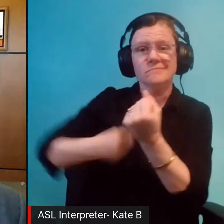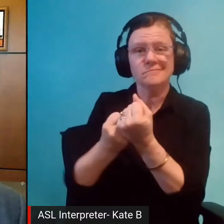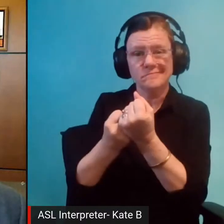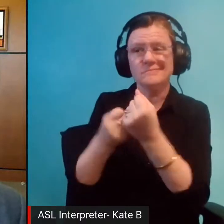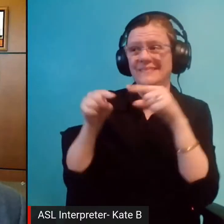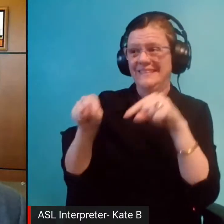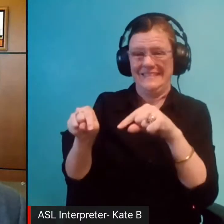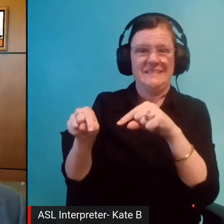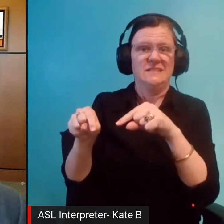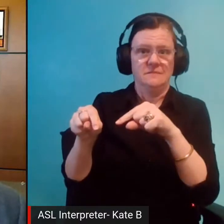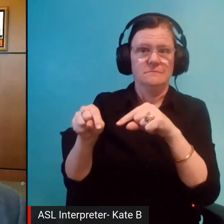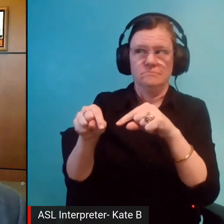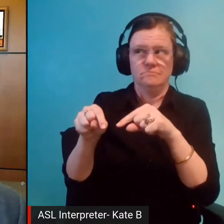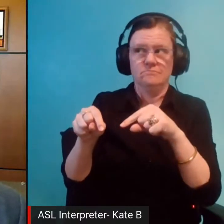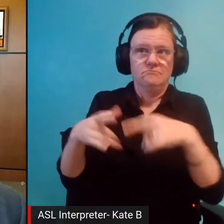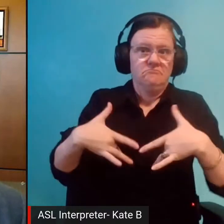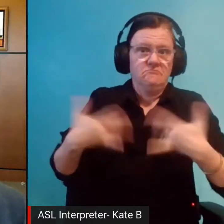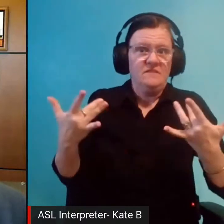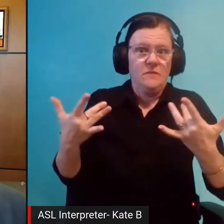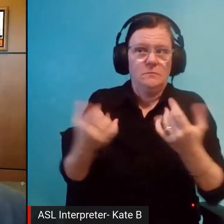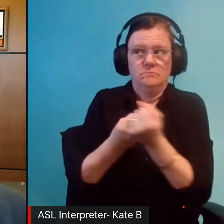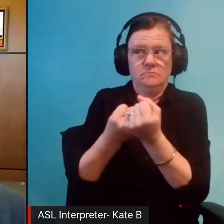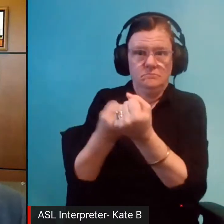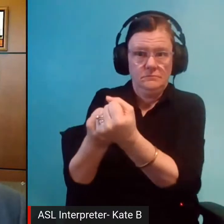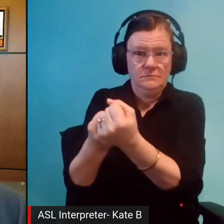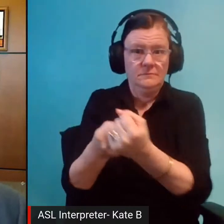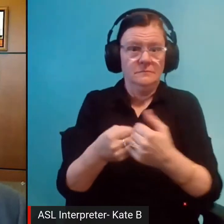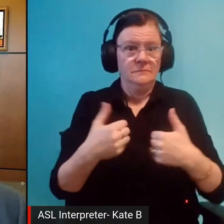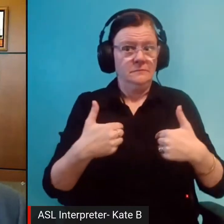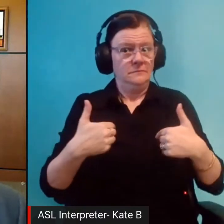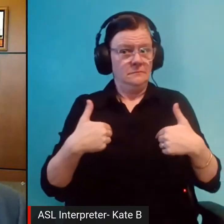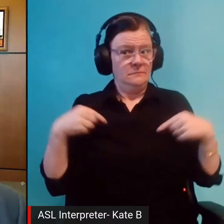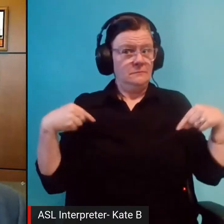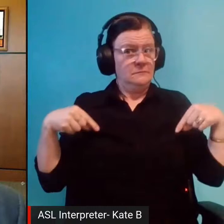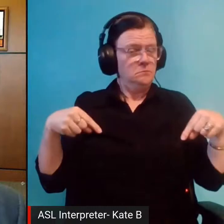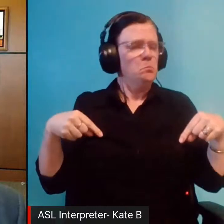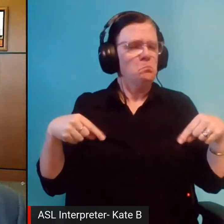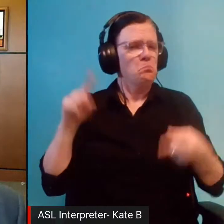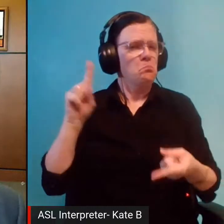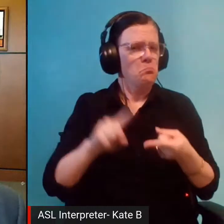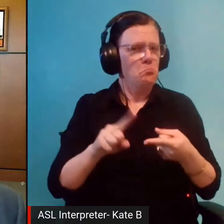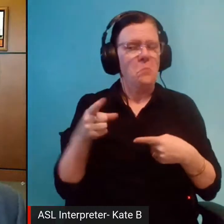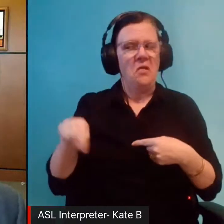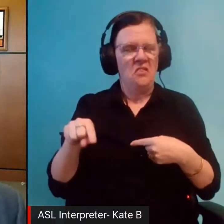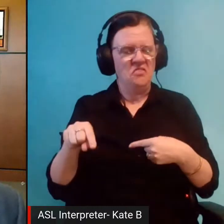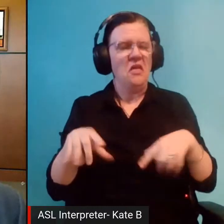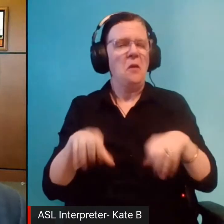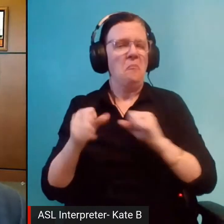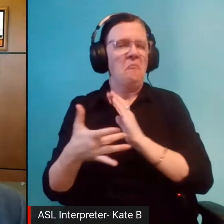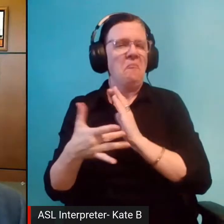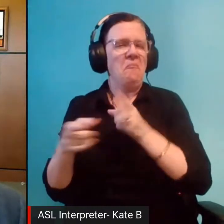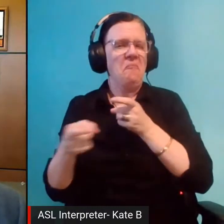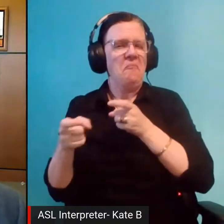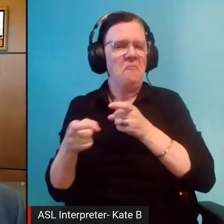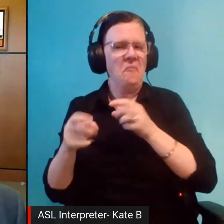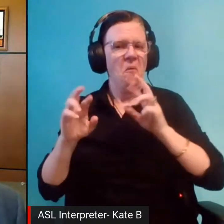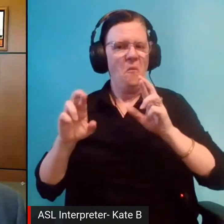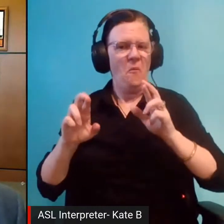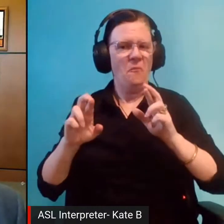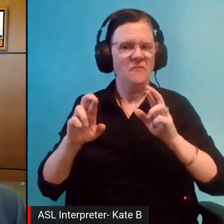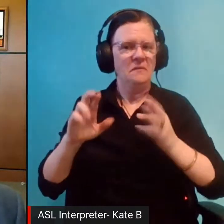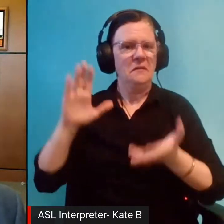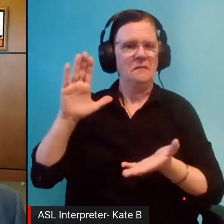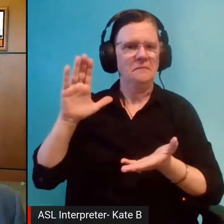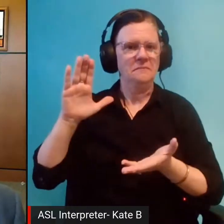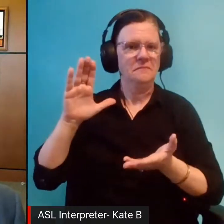scenes. I am relatively less anxious knowing that they will prevent me from experiencing as much as possible yet